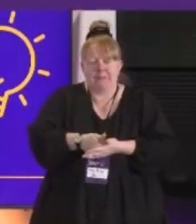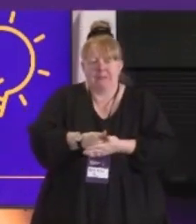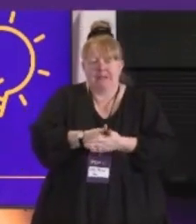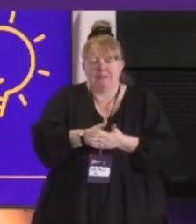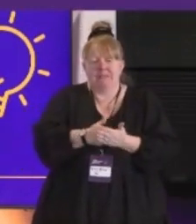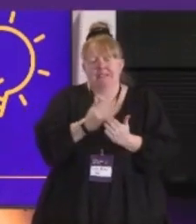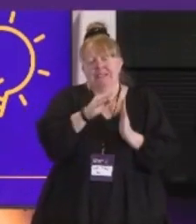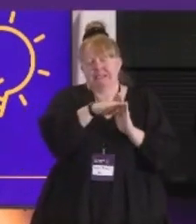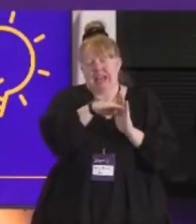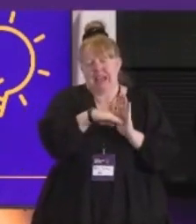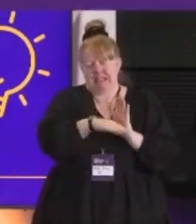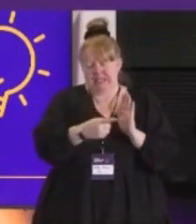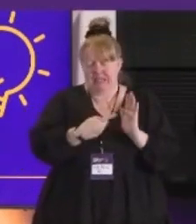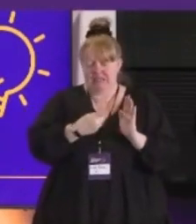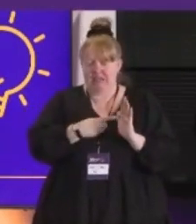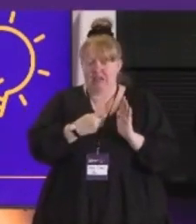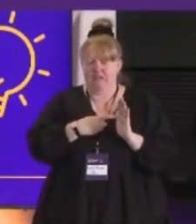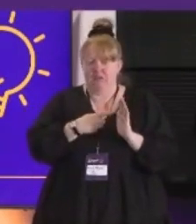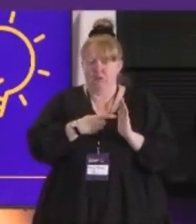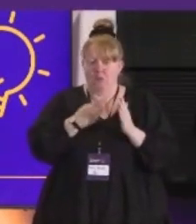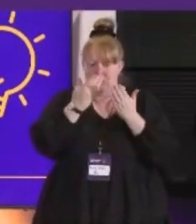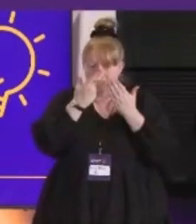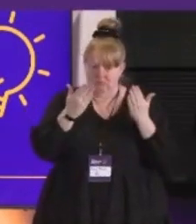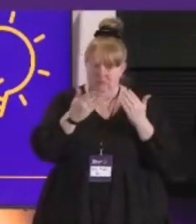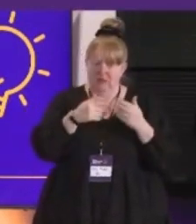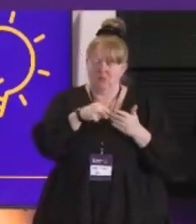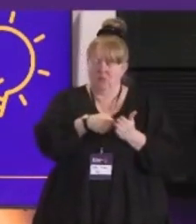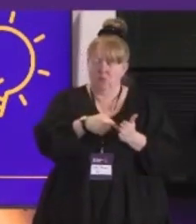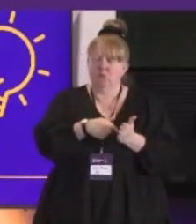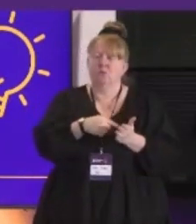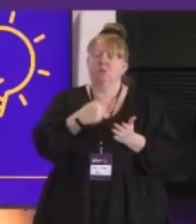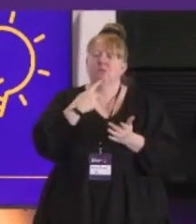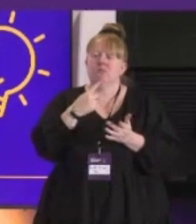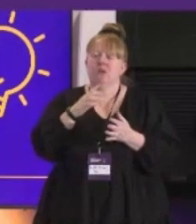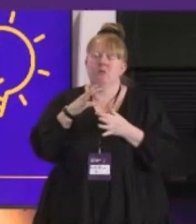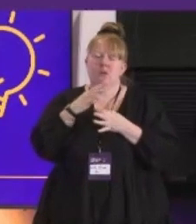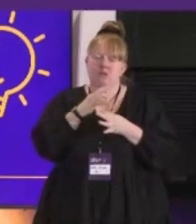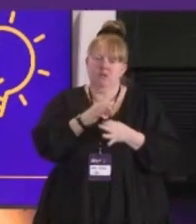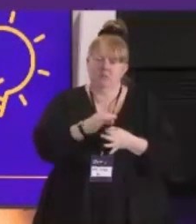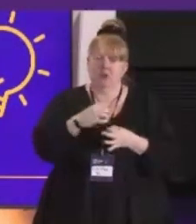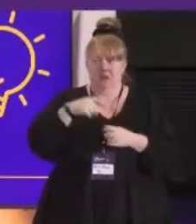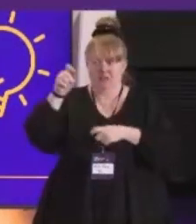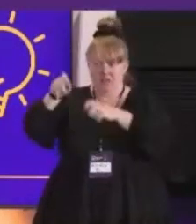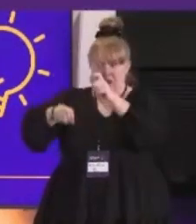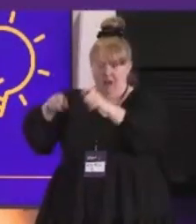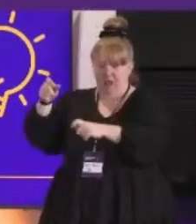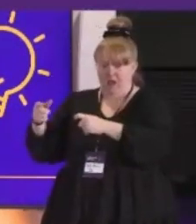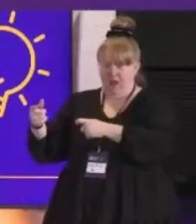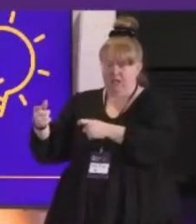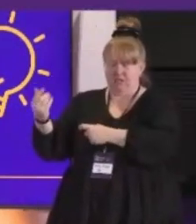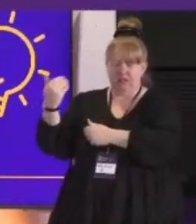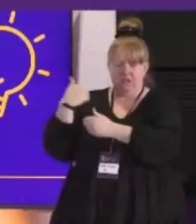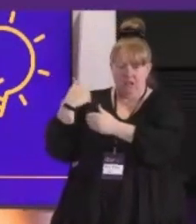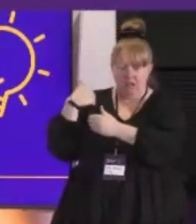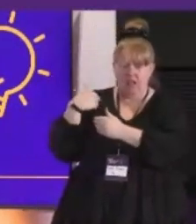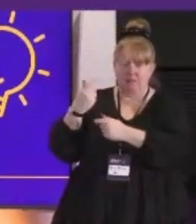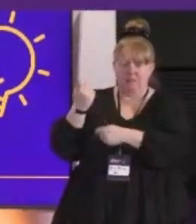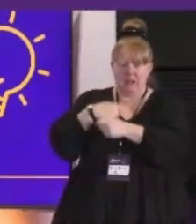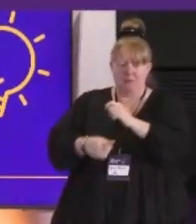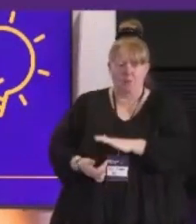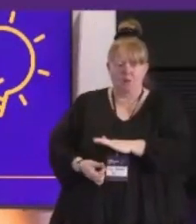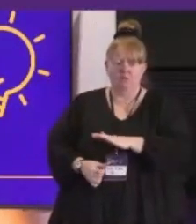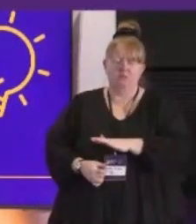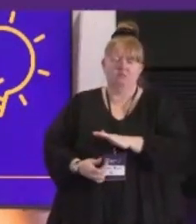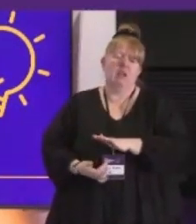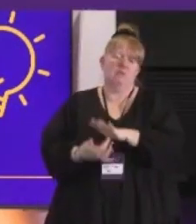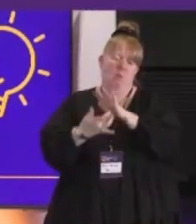would hold ourselves to, and then, you know, so then we would have clients that are now, it's becoming more important for them. It's becoming more of